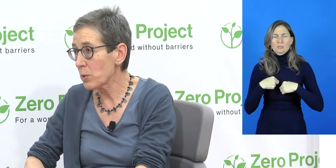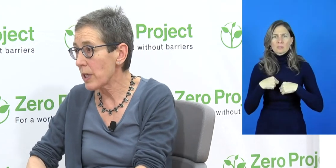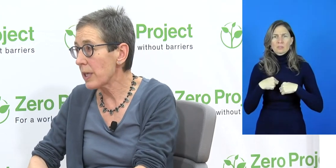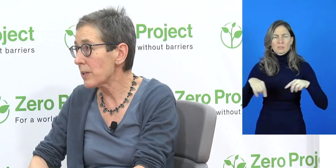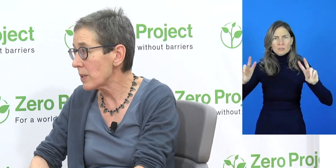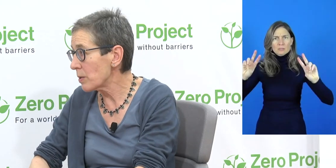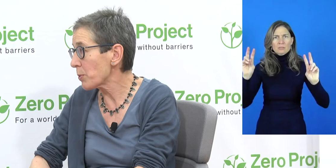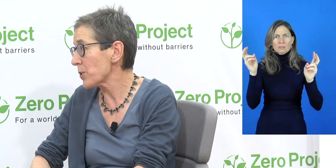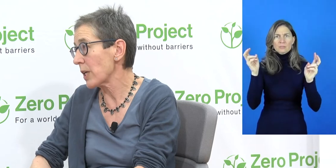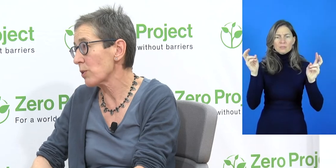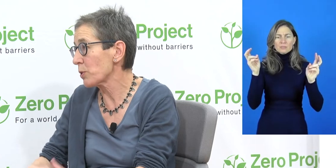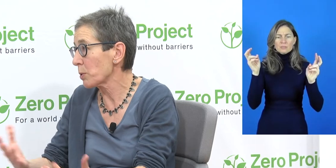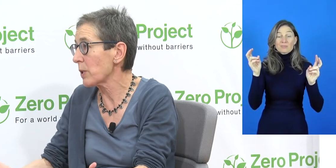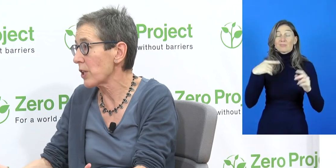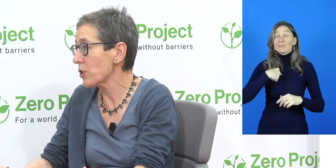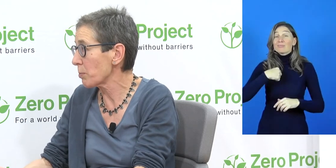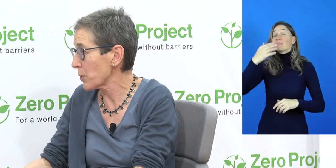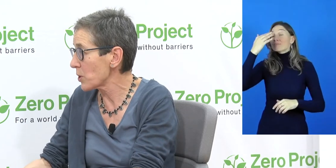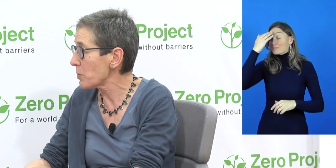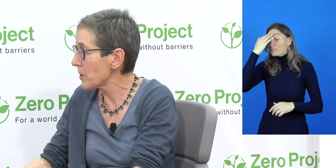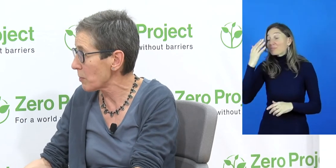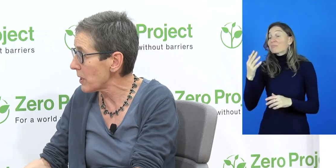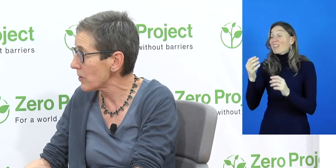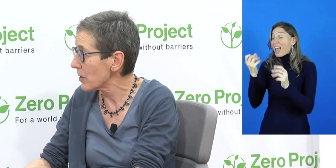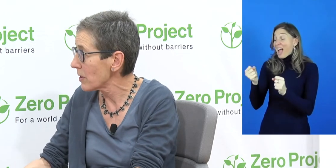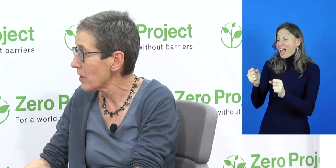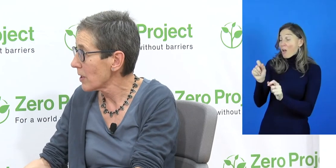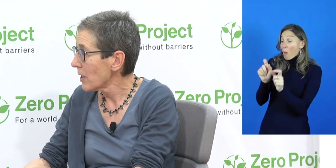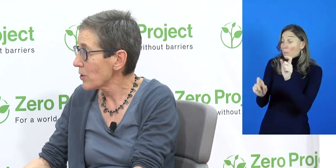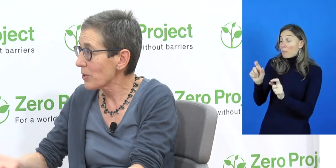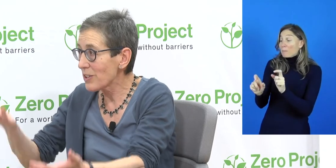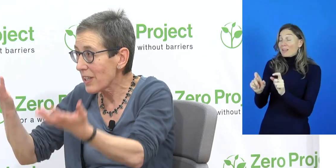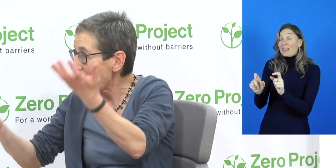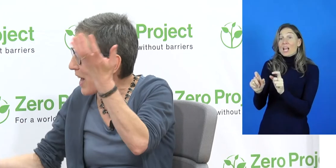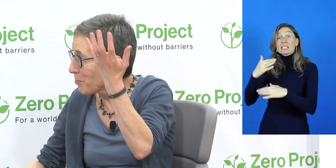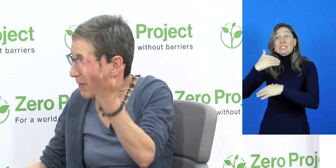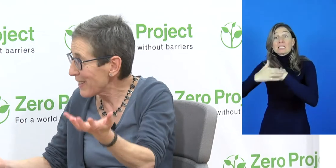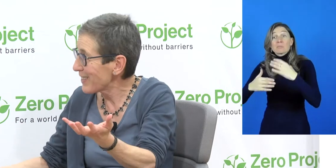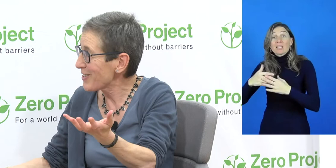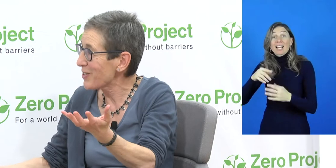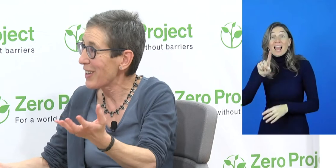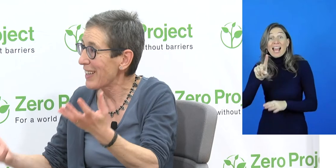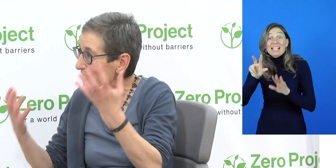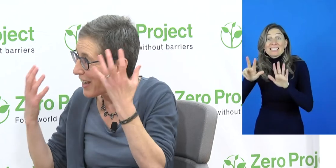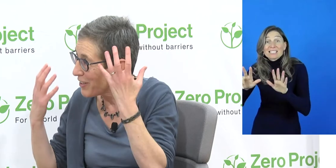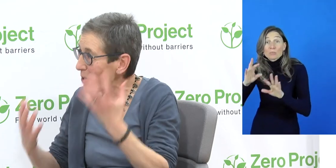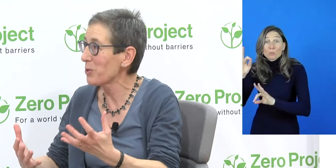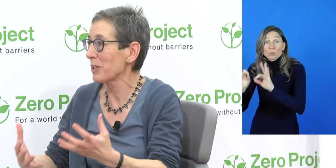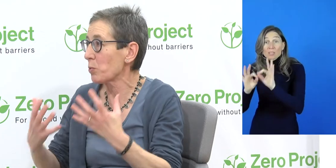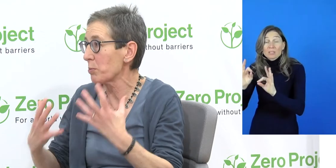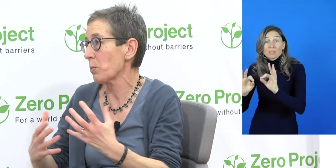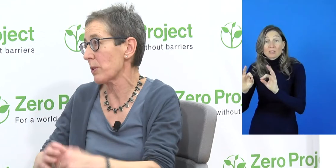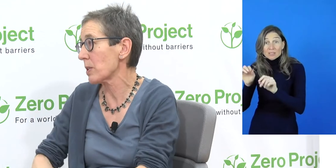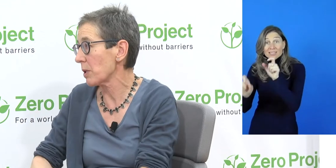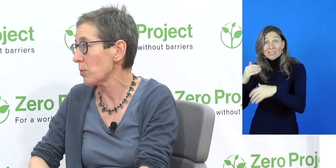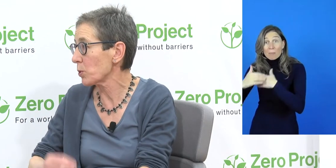to 18% of the population are persons with disability. So this unbalance, and I know that